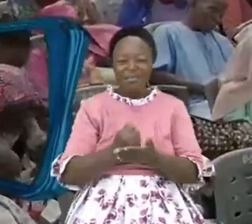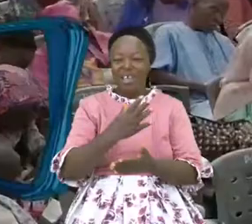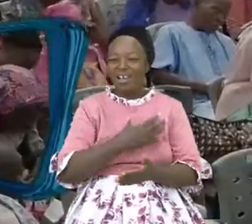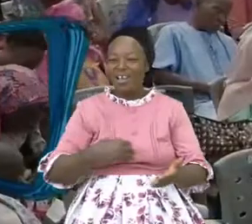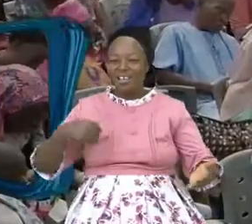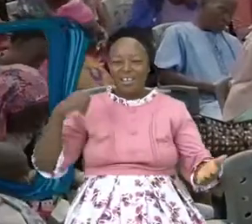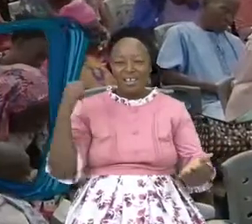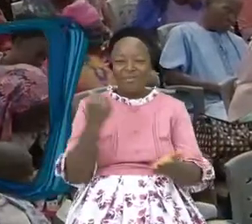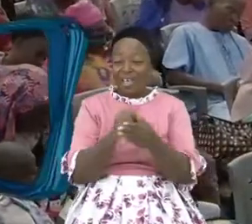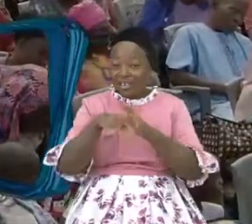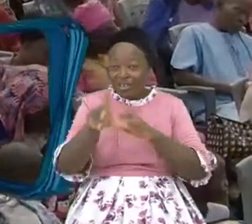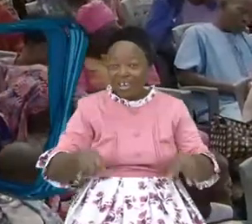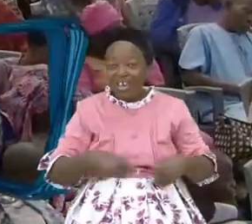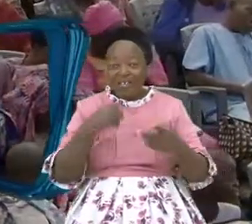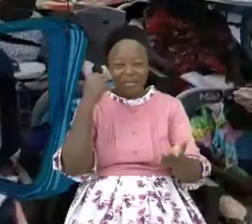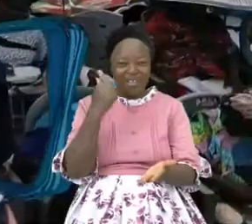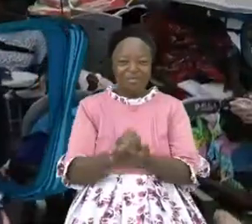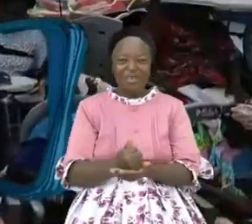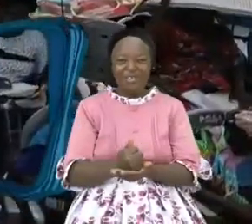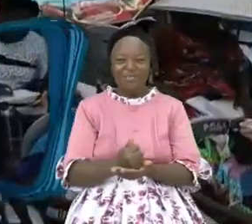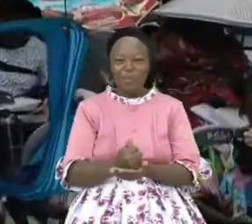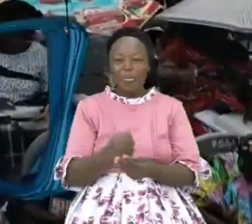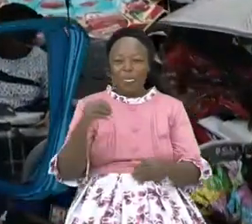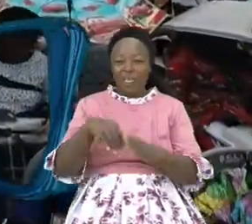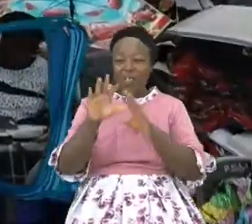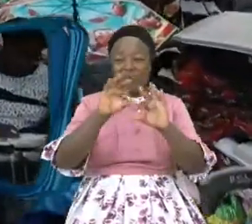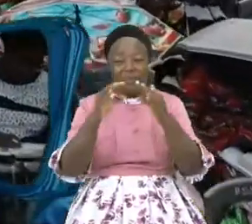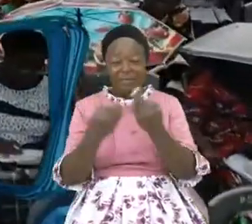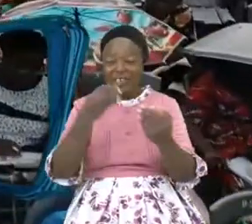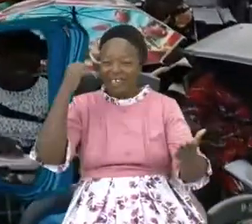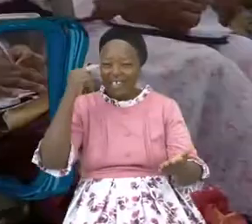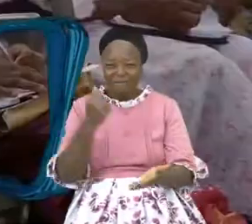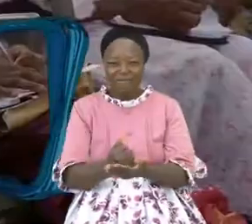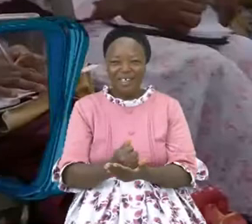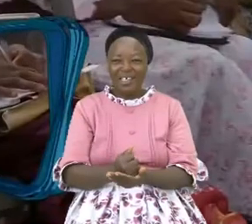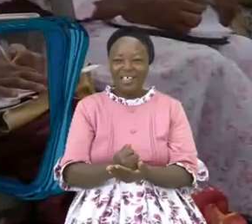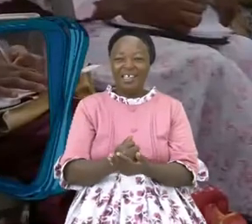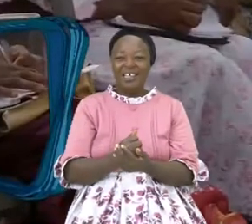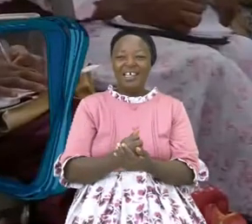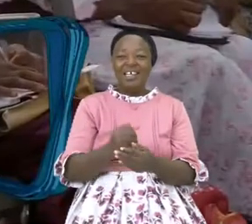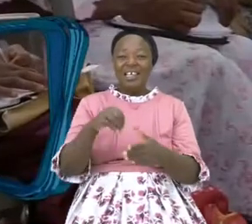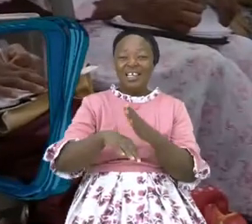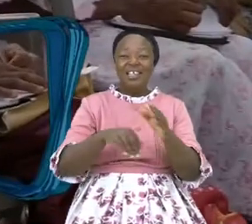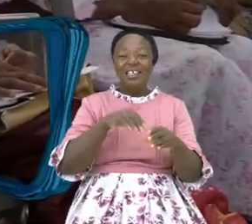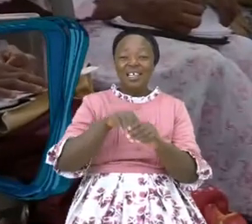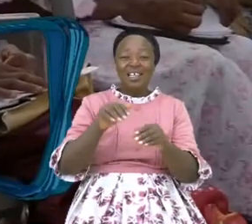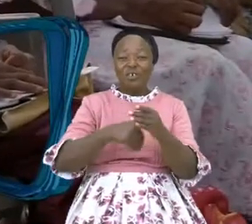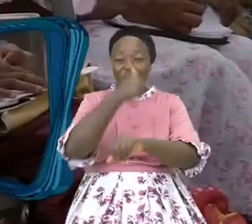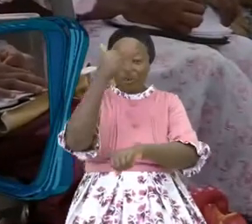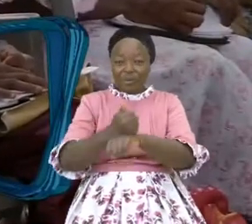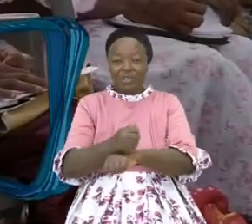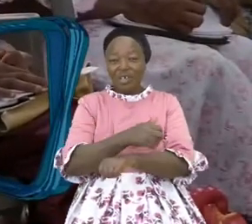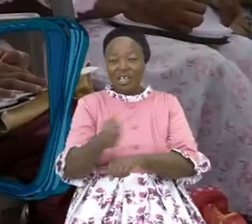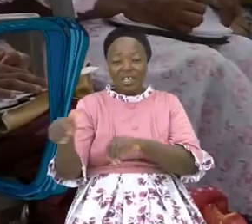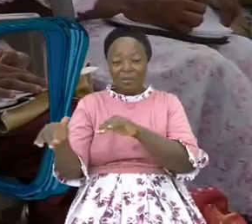amen. In your life, amen. In your family, amen. A confirmation, a performance in